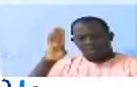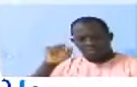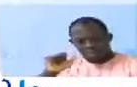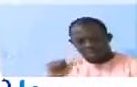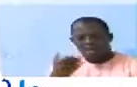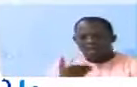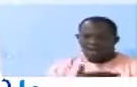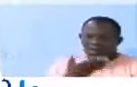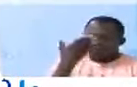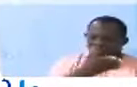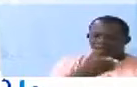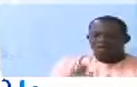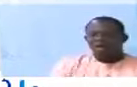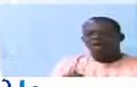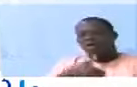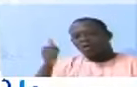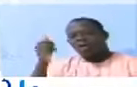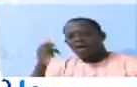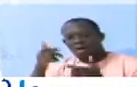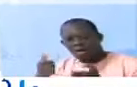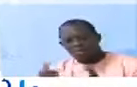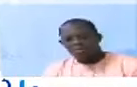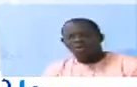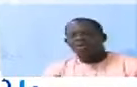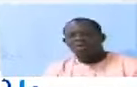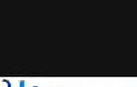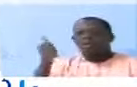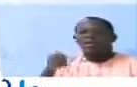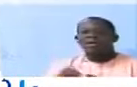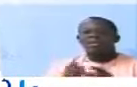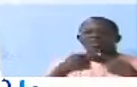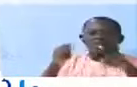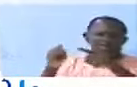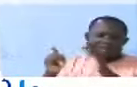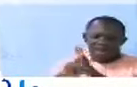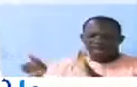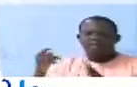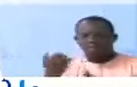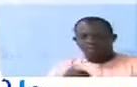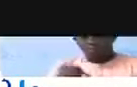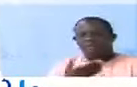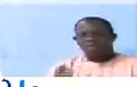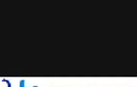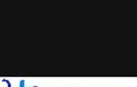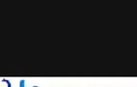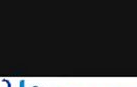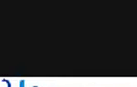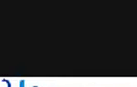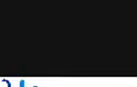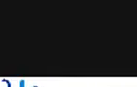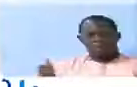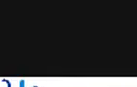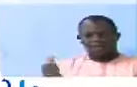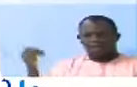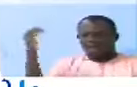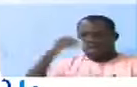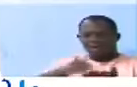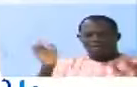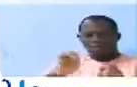Because you have kabunkas there and kasinkas, but none of them be at. Tembo moments alone.